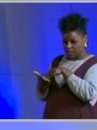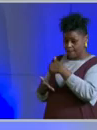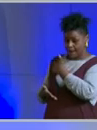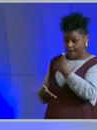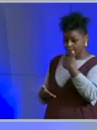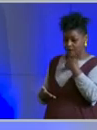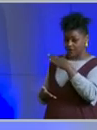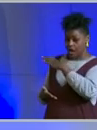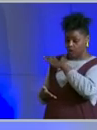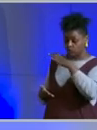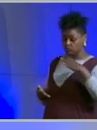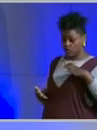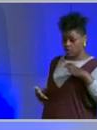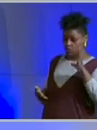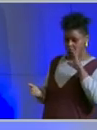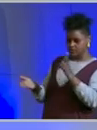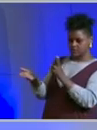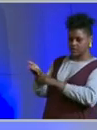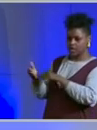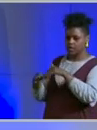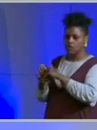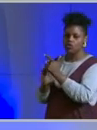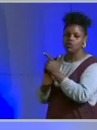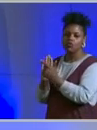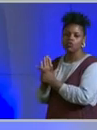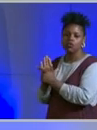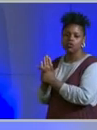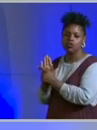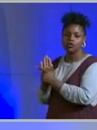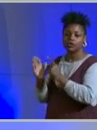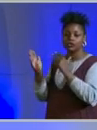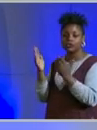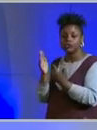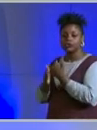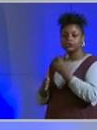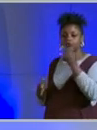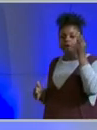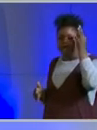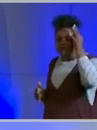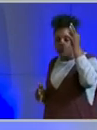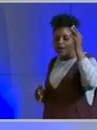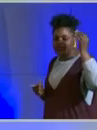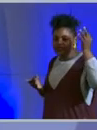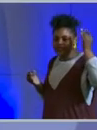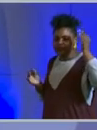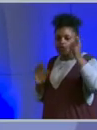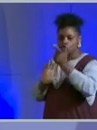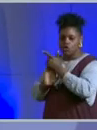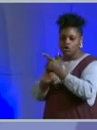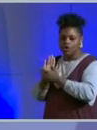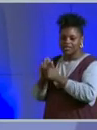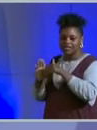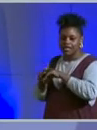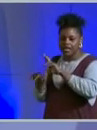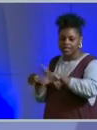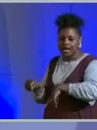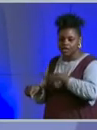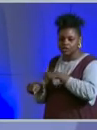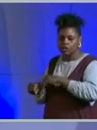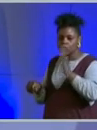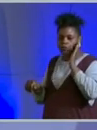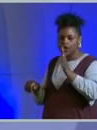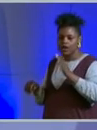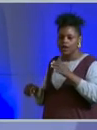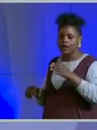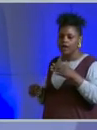will sign into law one of the most forward-thinking pieces of environmental legislation in the nation. It will allow us to get one of